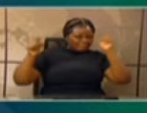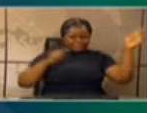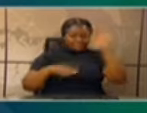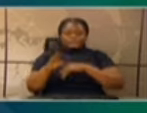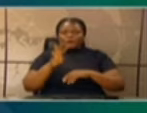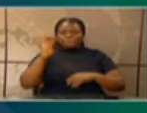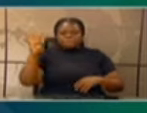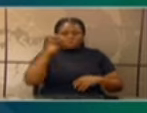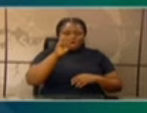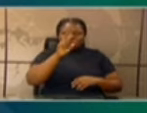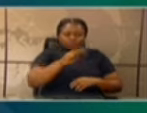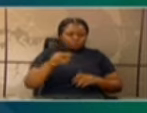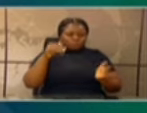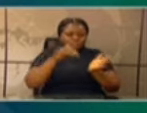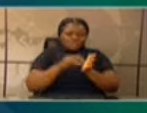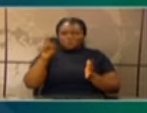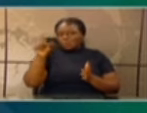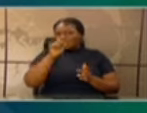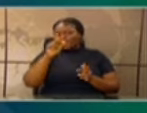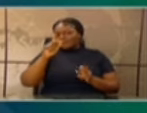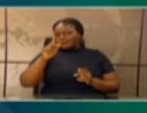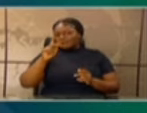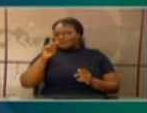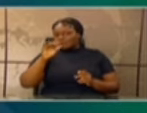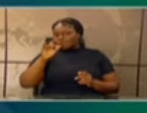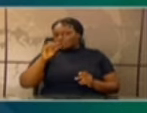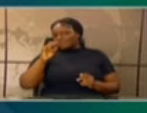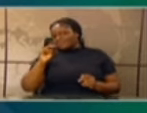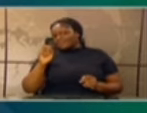422,100 kilometers, the whole of the United Kingdom.